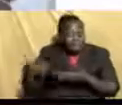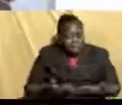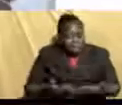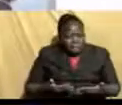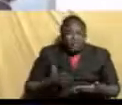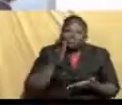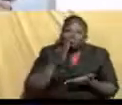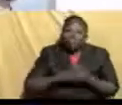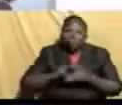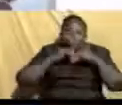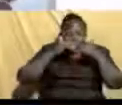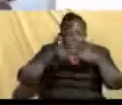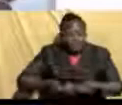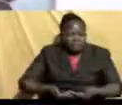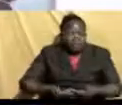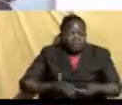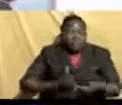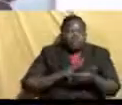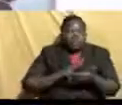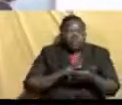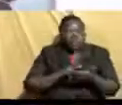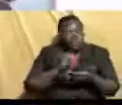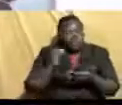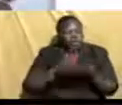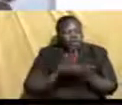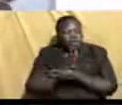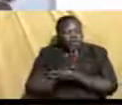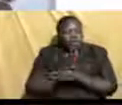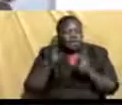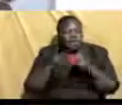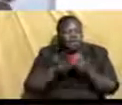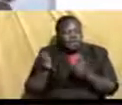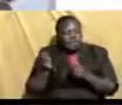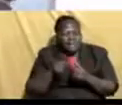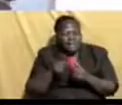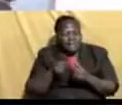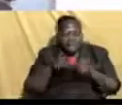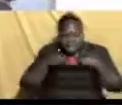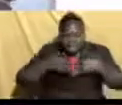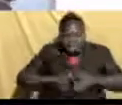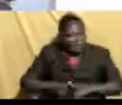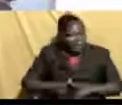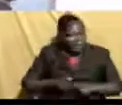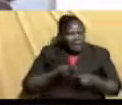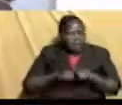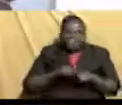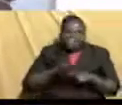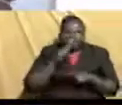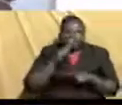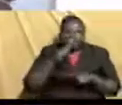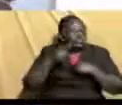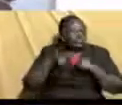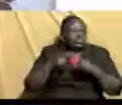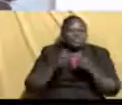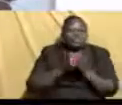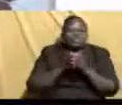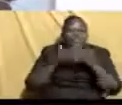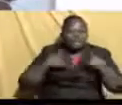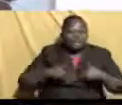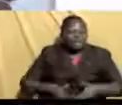validly conceived, gone through the 9 months, delivered, but found not to be consistent with life, and they